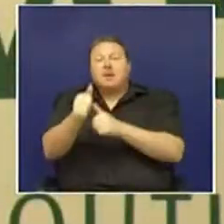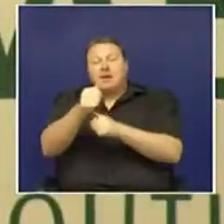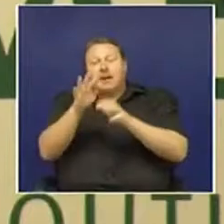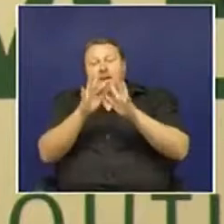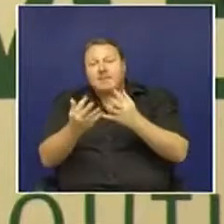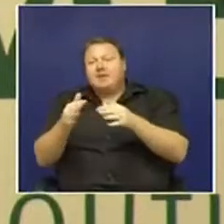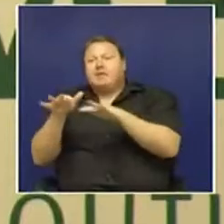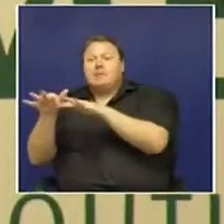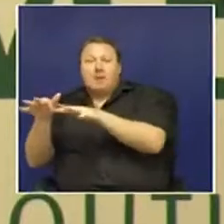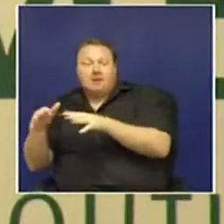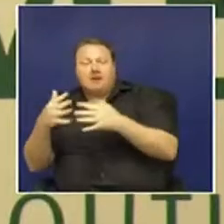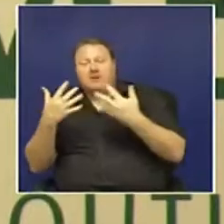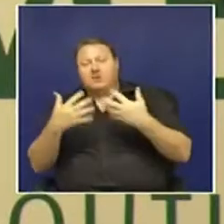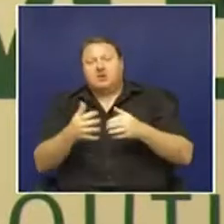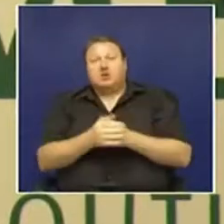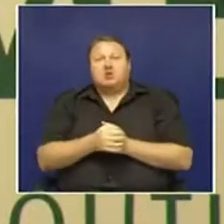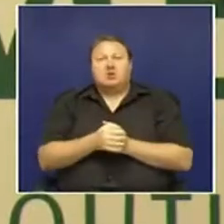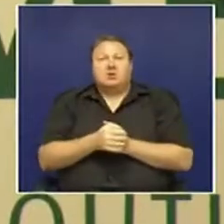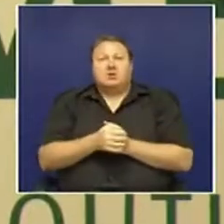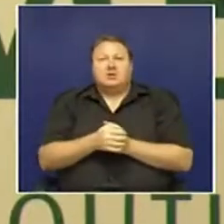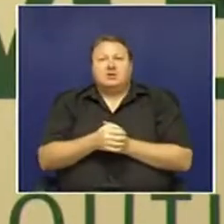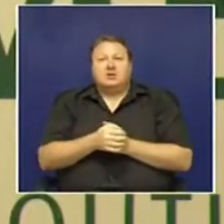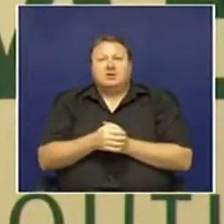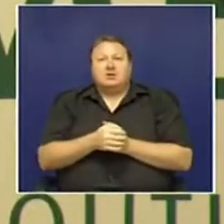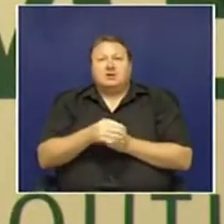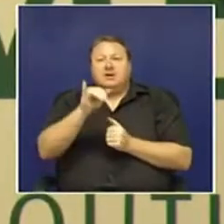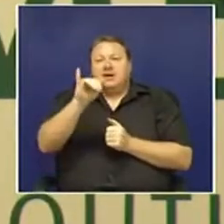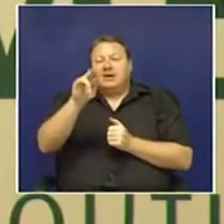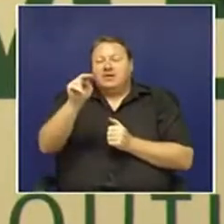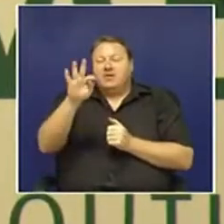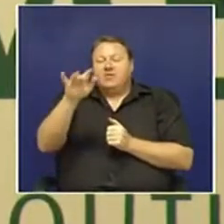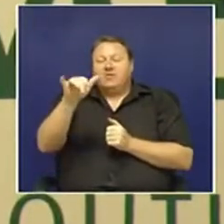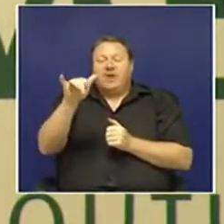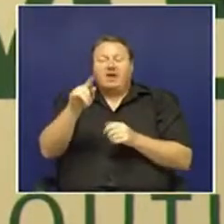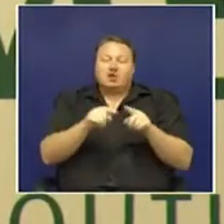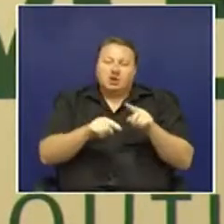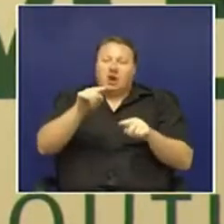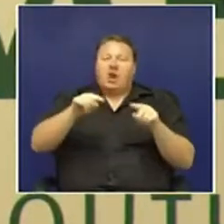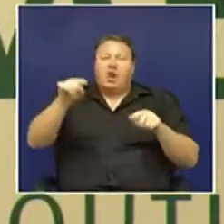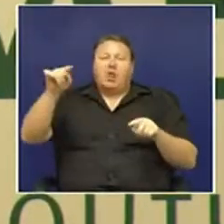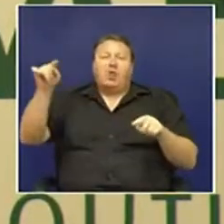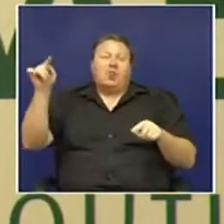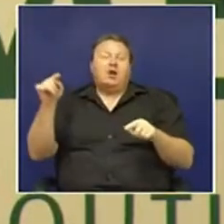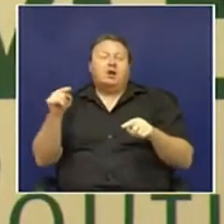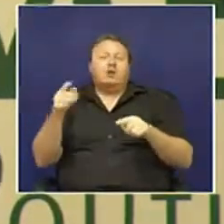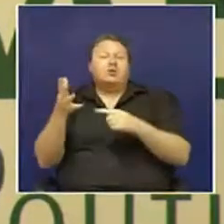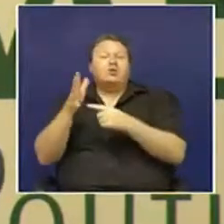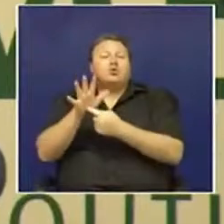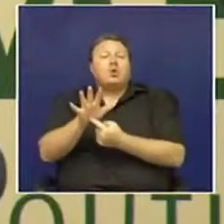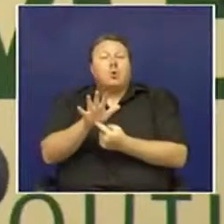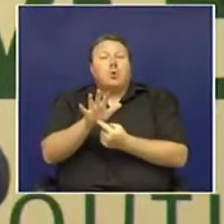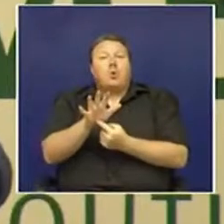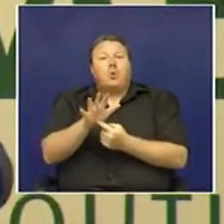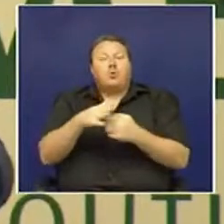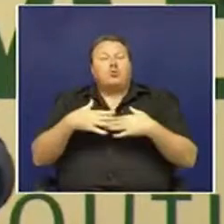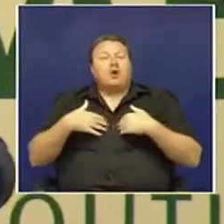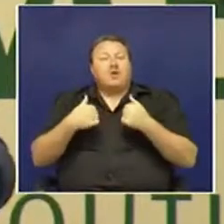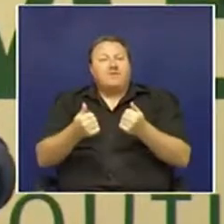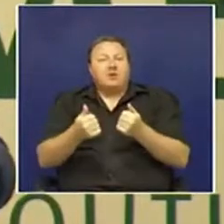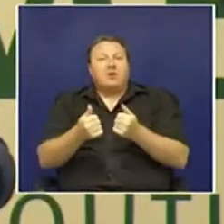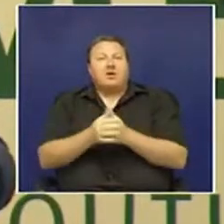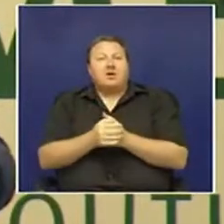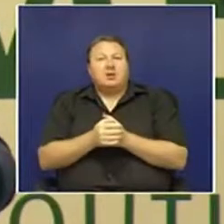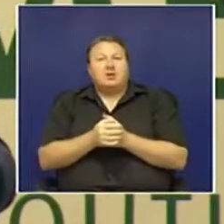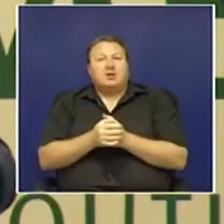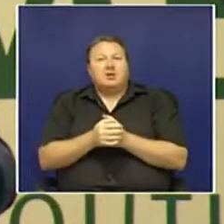Just as inflation targeting provided clarity and credibility to monetary policy, the fiscal